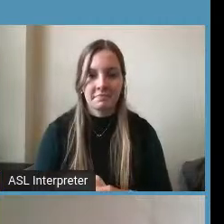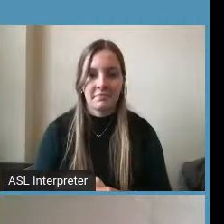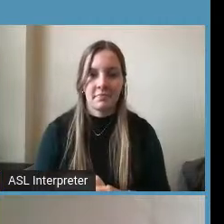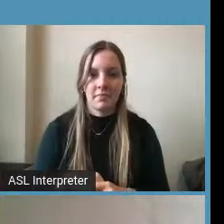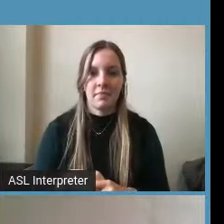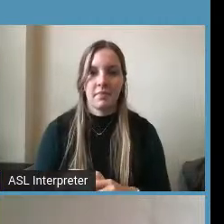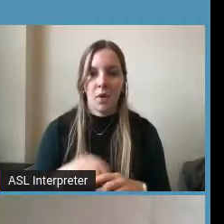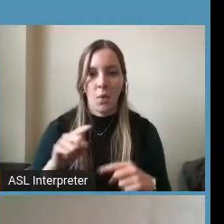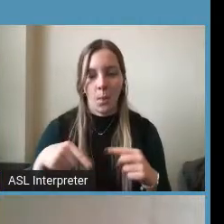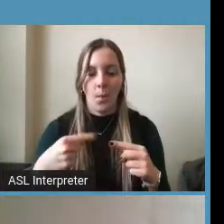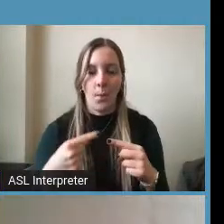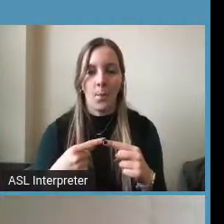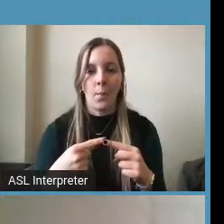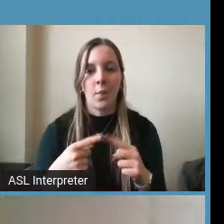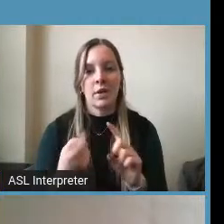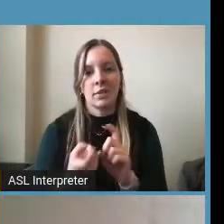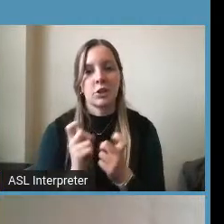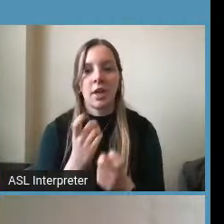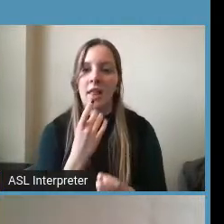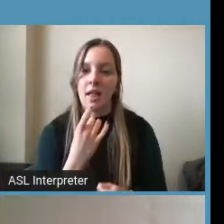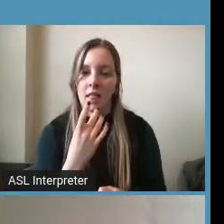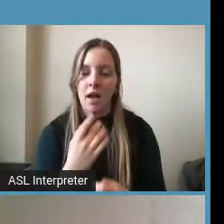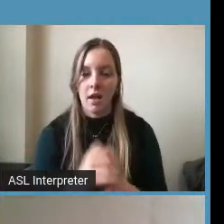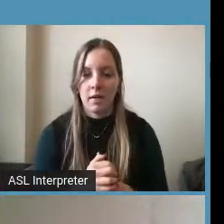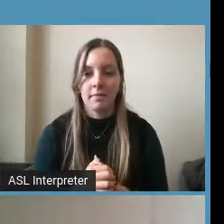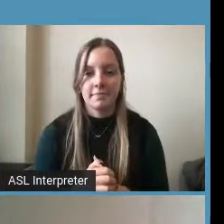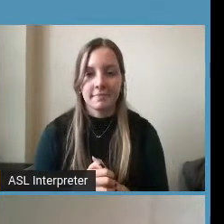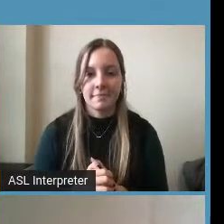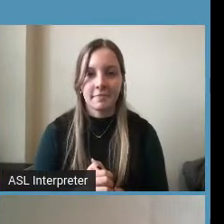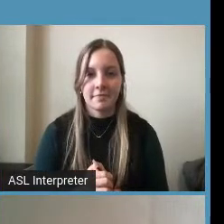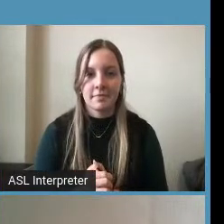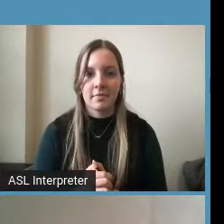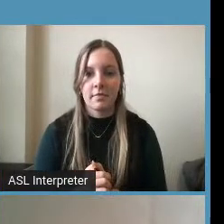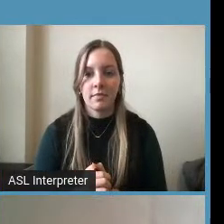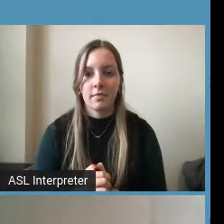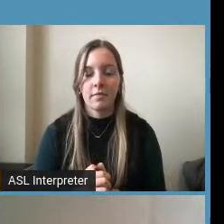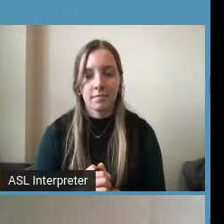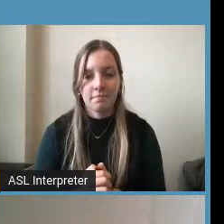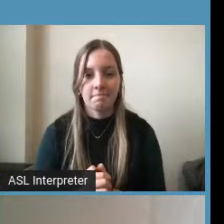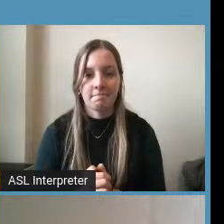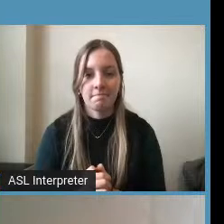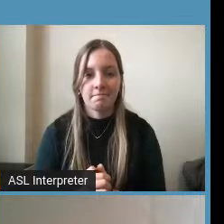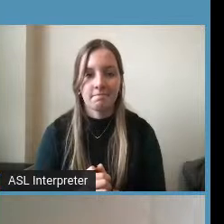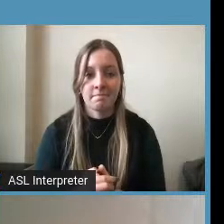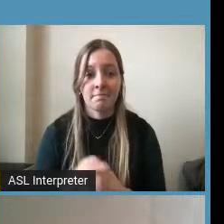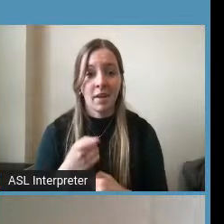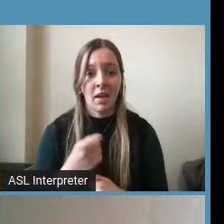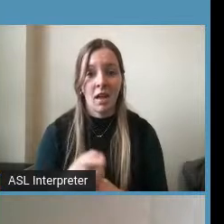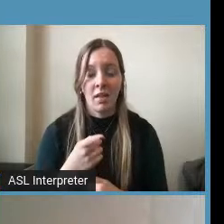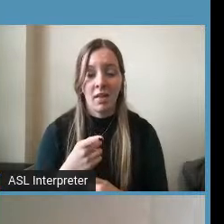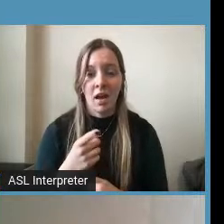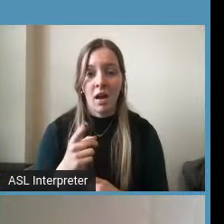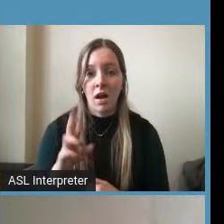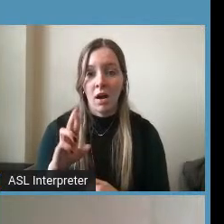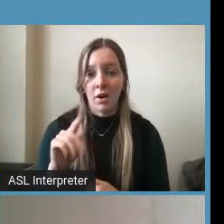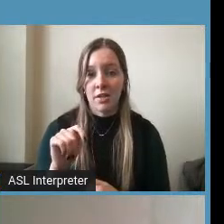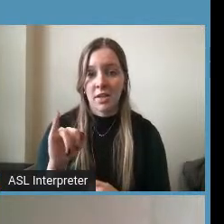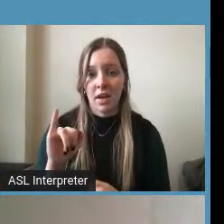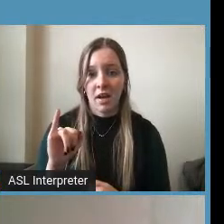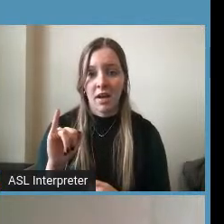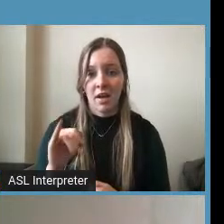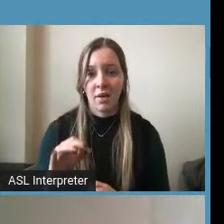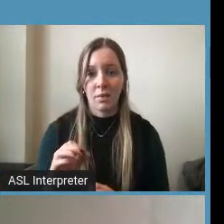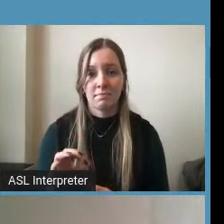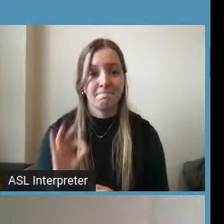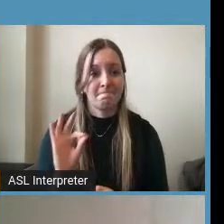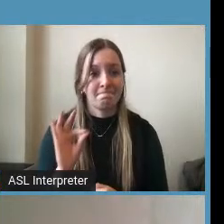details in the hand. So this is a great technique that can help you if you're trying to